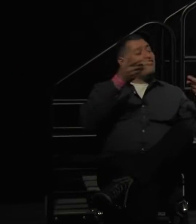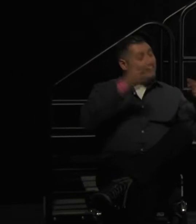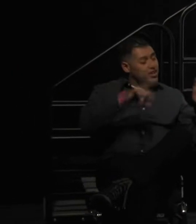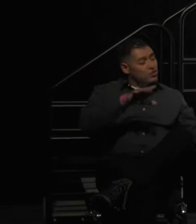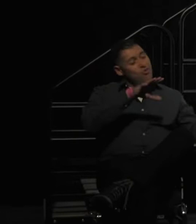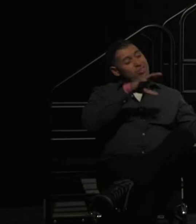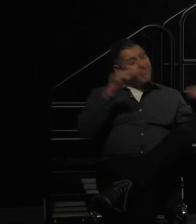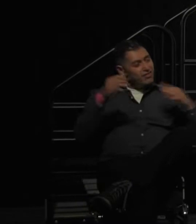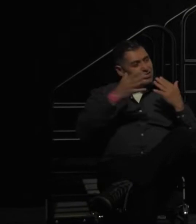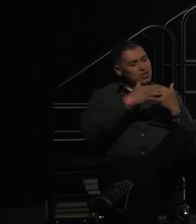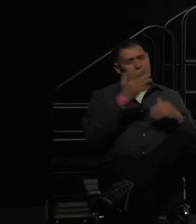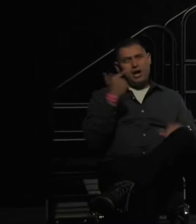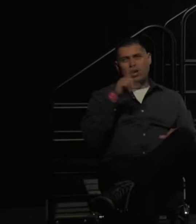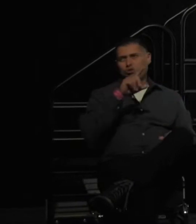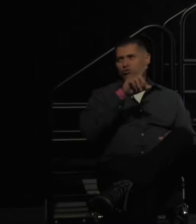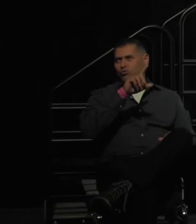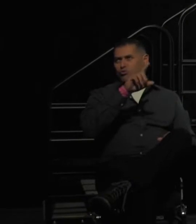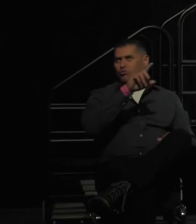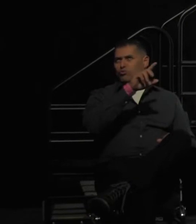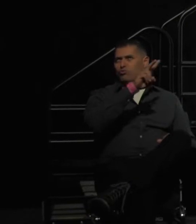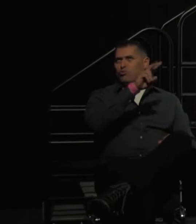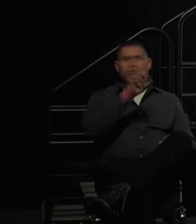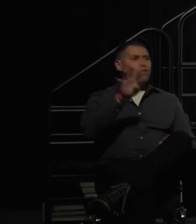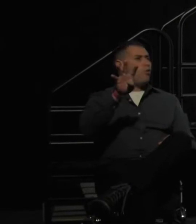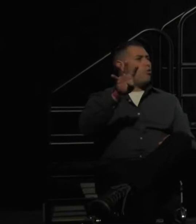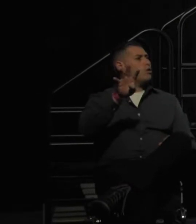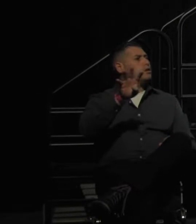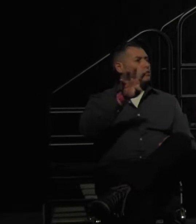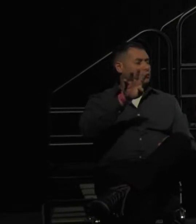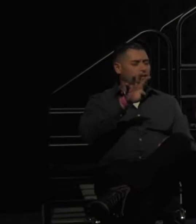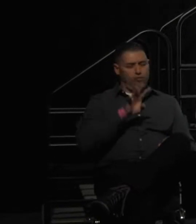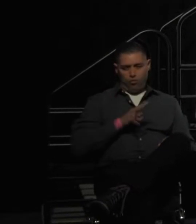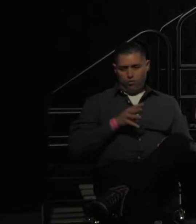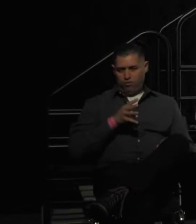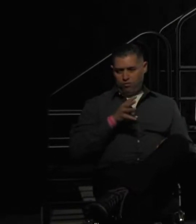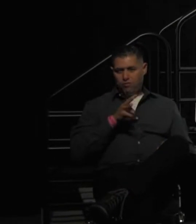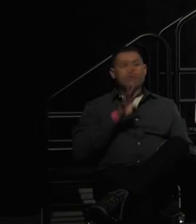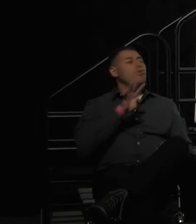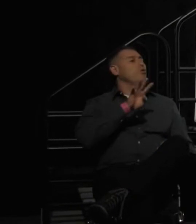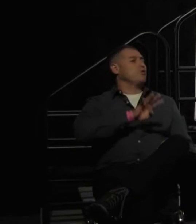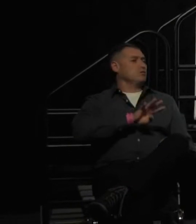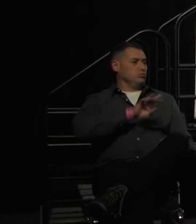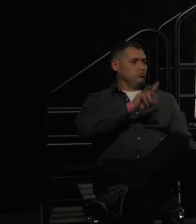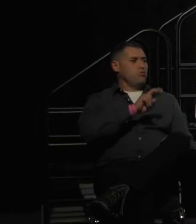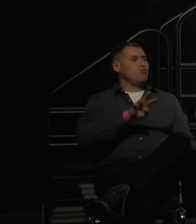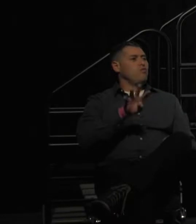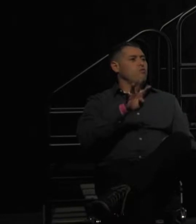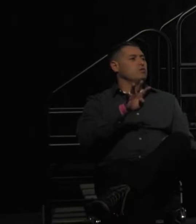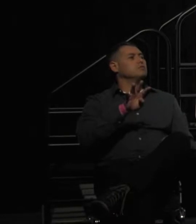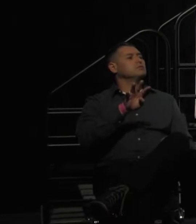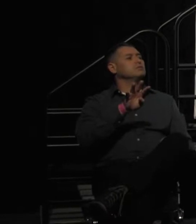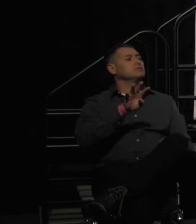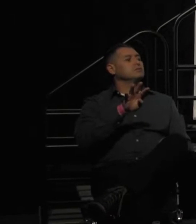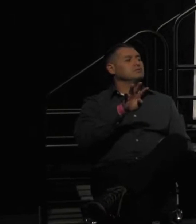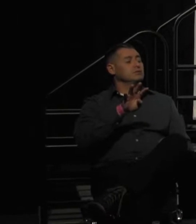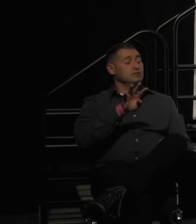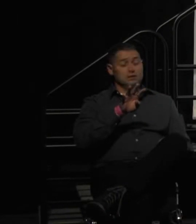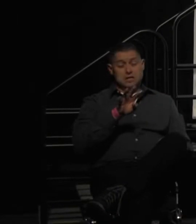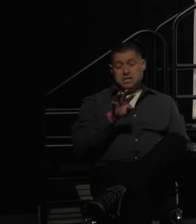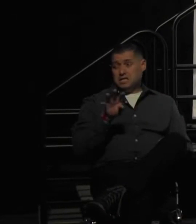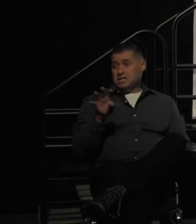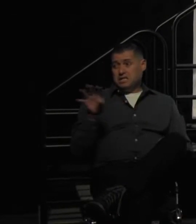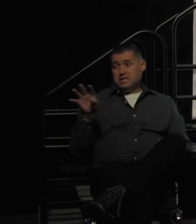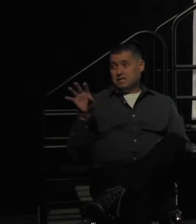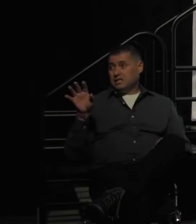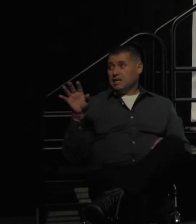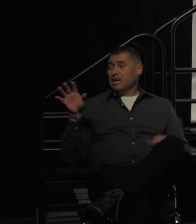jail in 2004. Yeah. Four. Yeah, 2004. I remember it was. I did